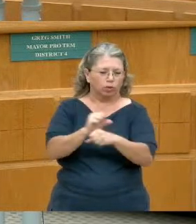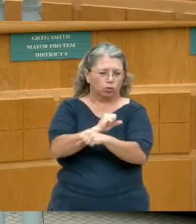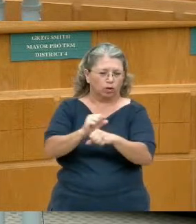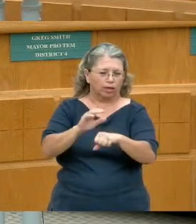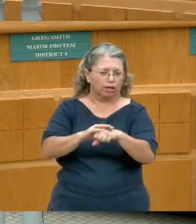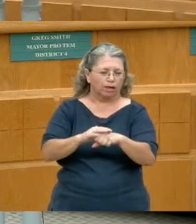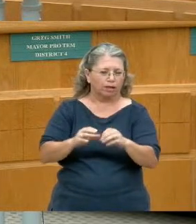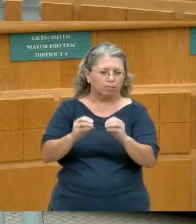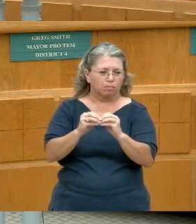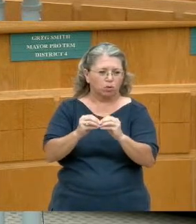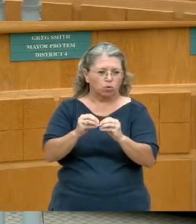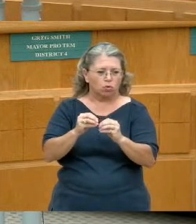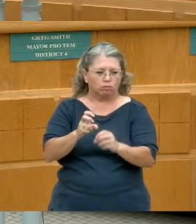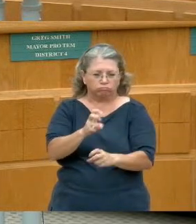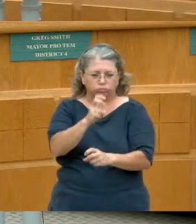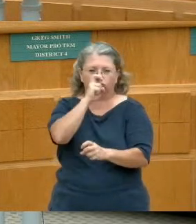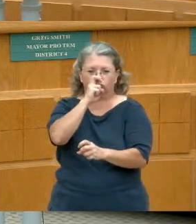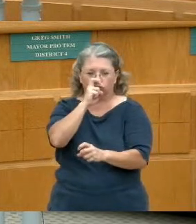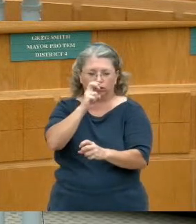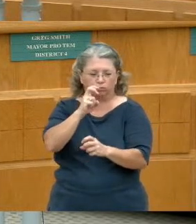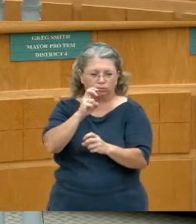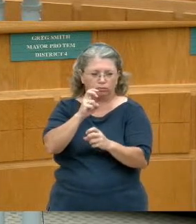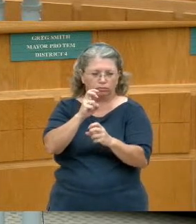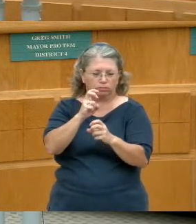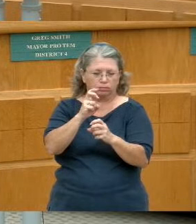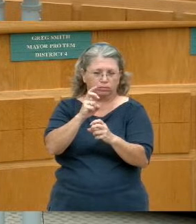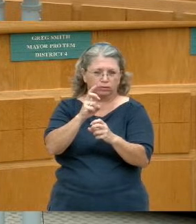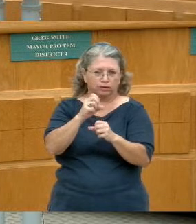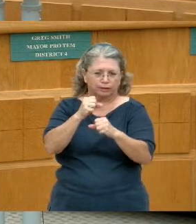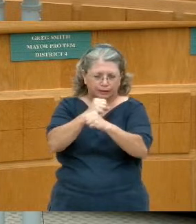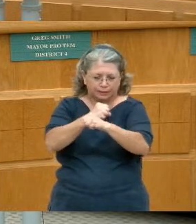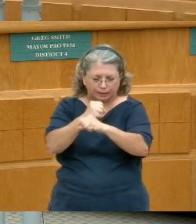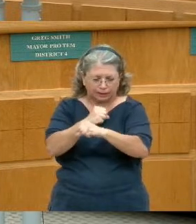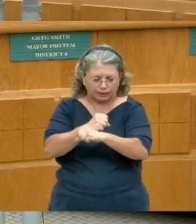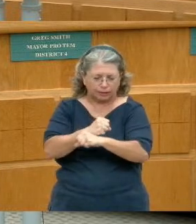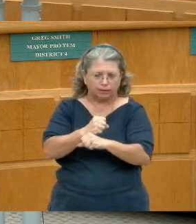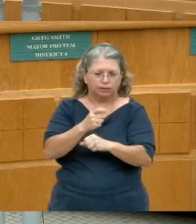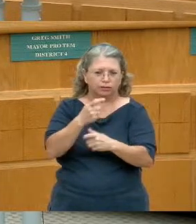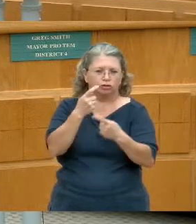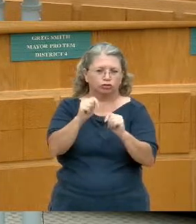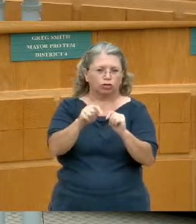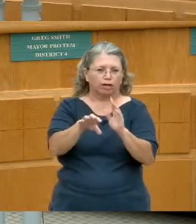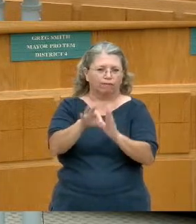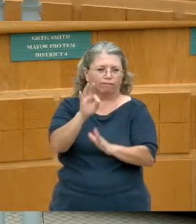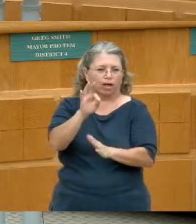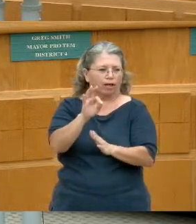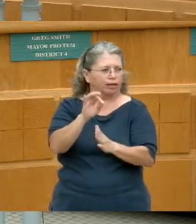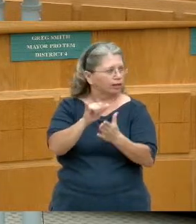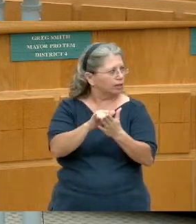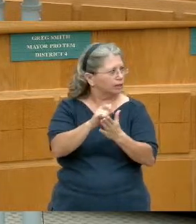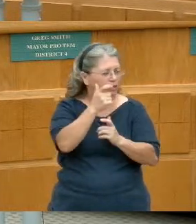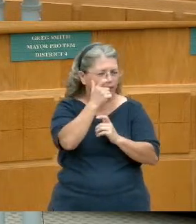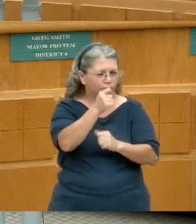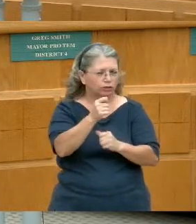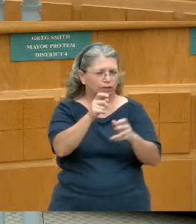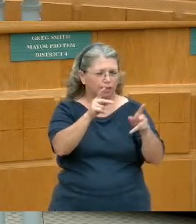statistical treatment to isolate and identify what's causing this interesting pattern.